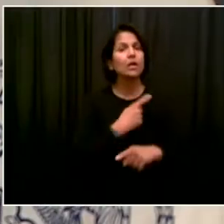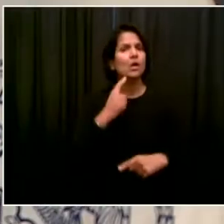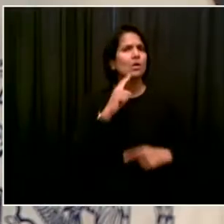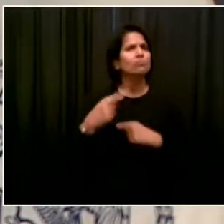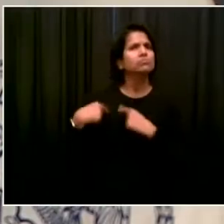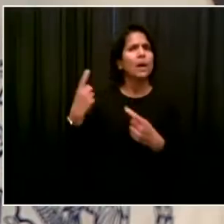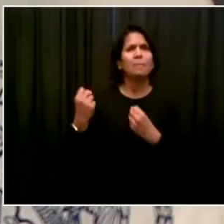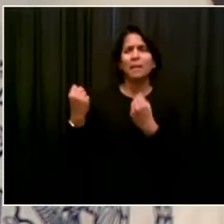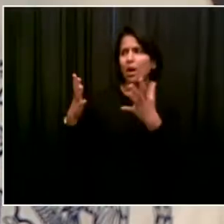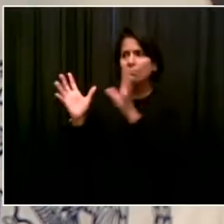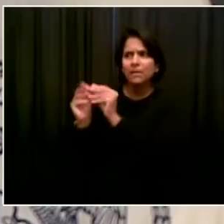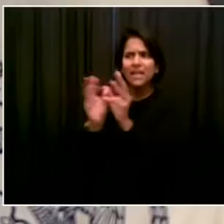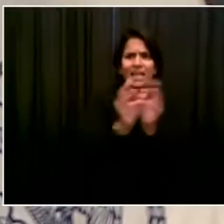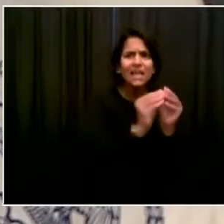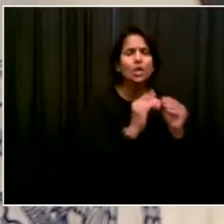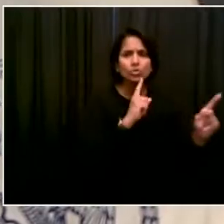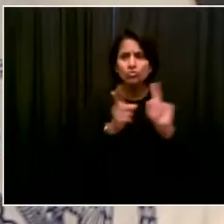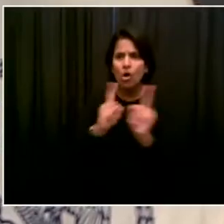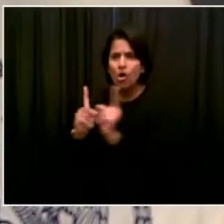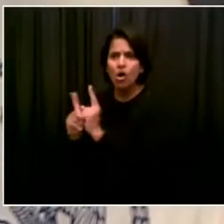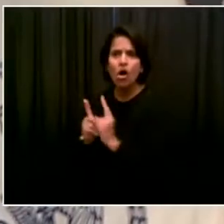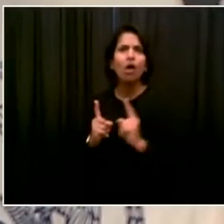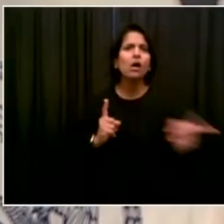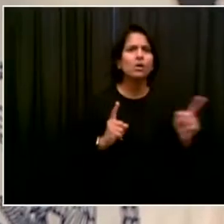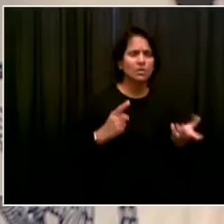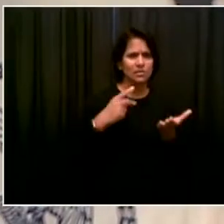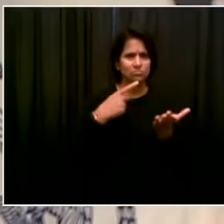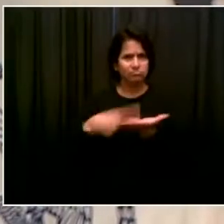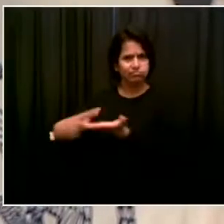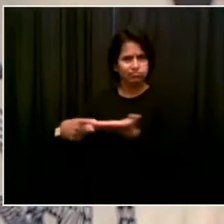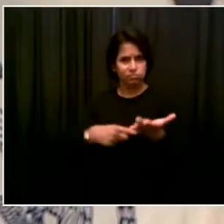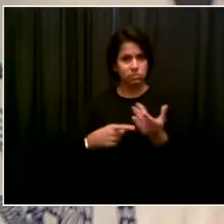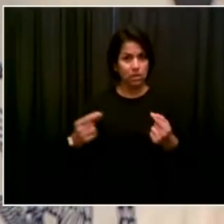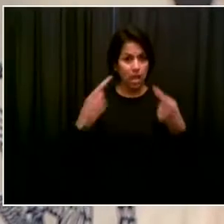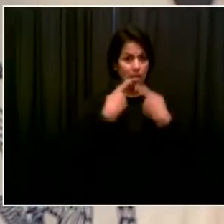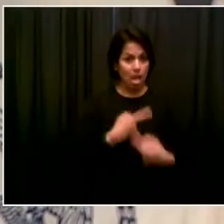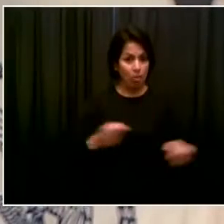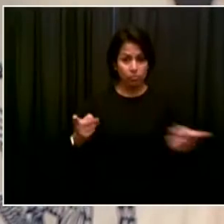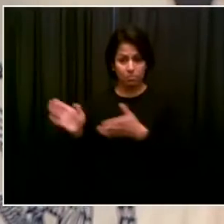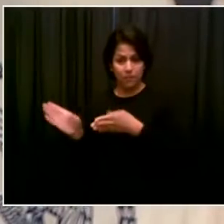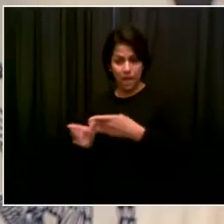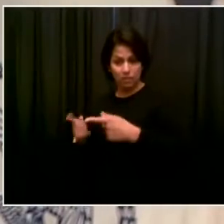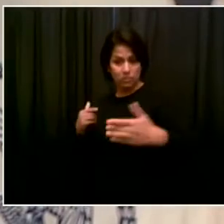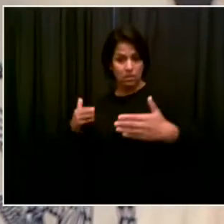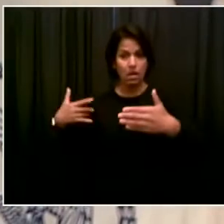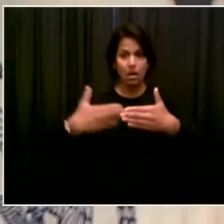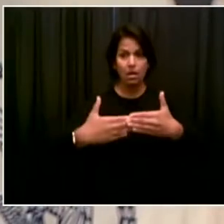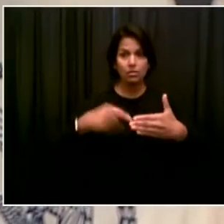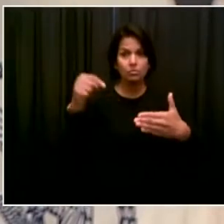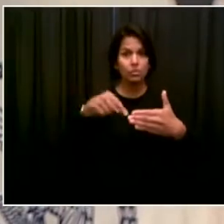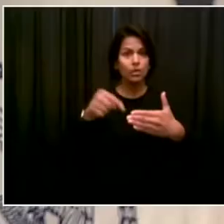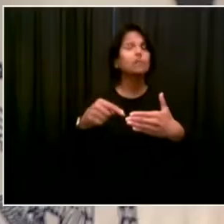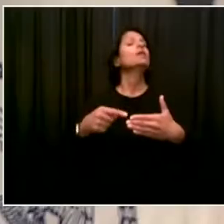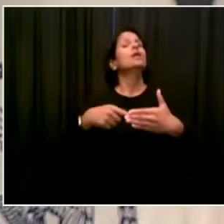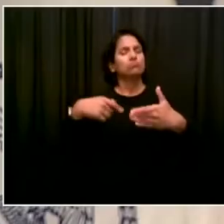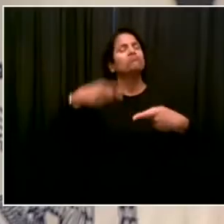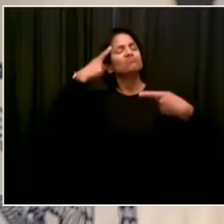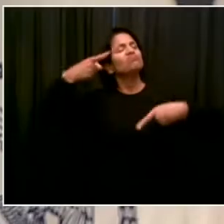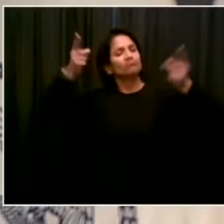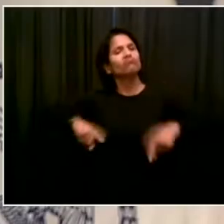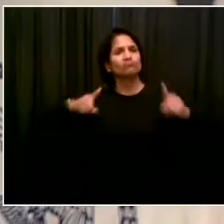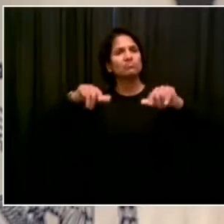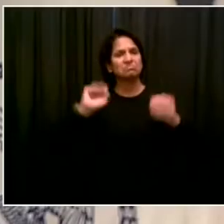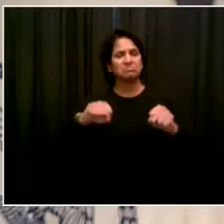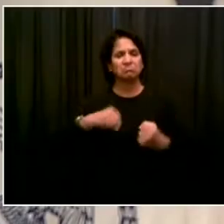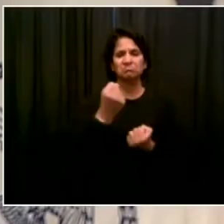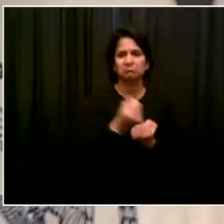that into account in making this decision, but the key has always been the safety and the health of our workers and our people. As we did with previous mandates, we will start